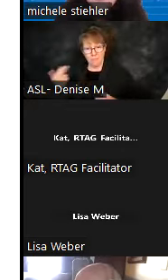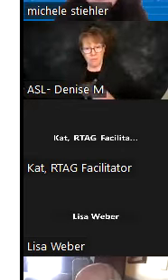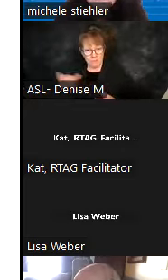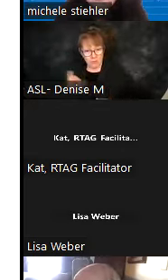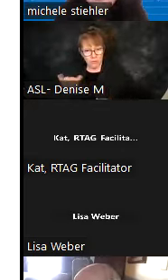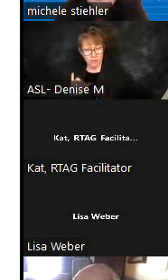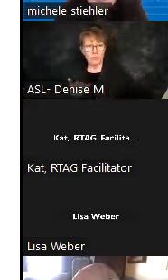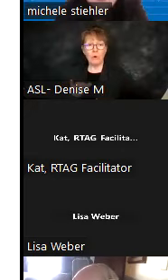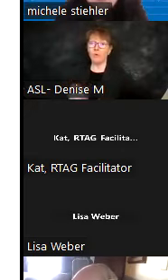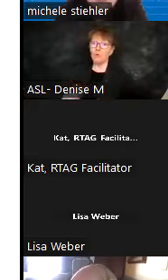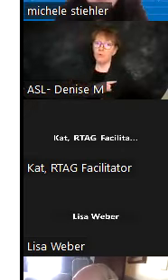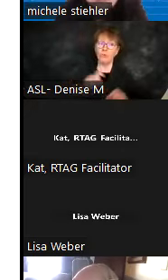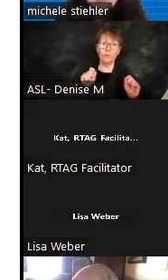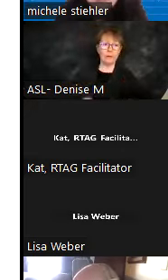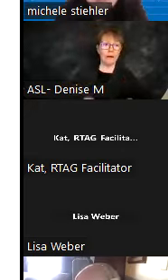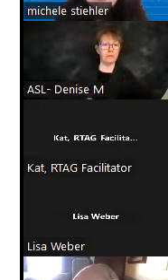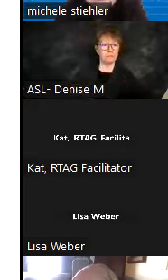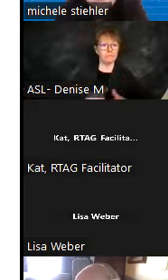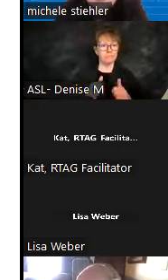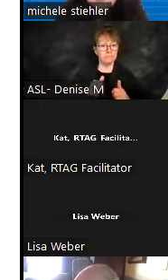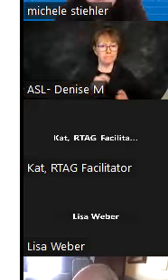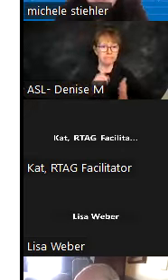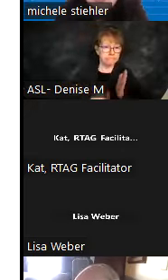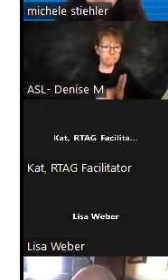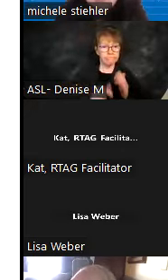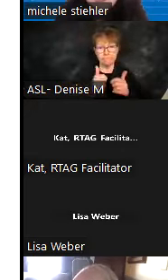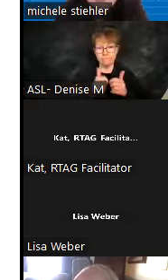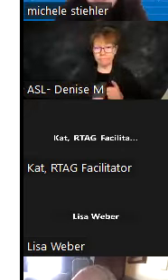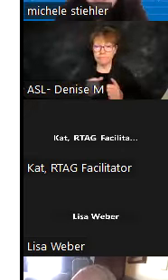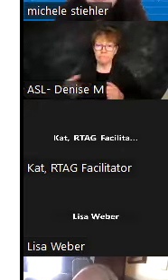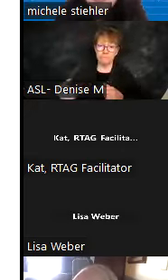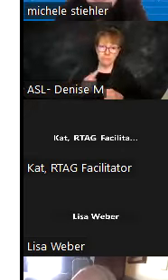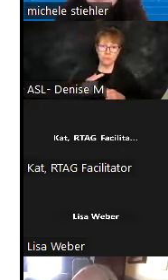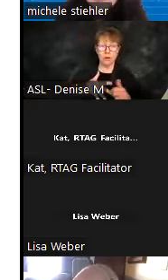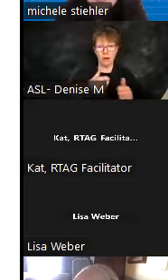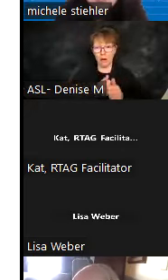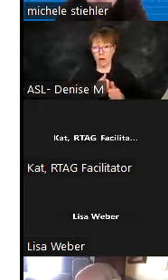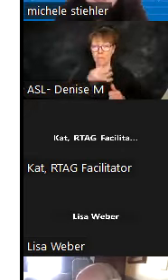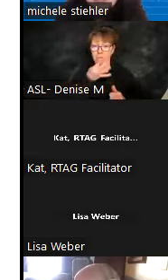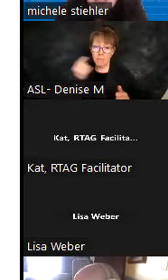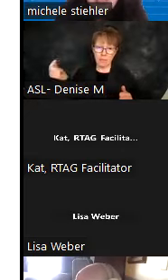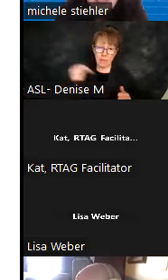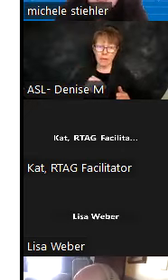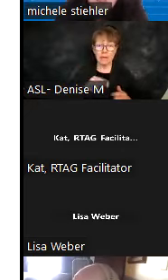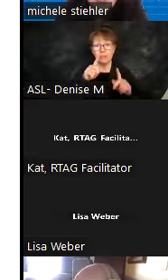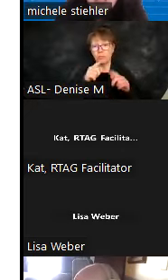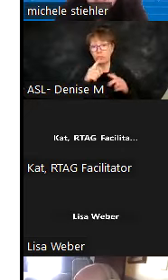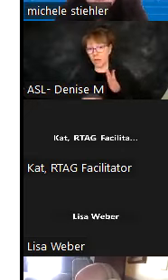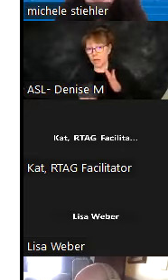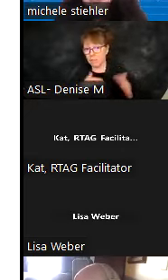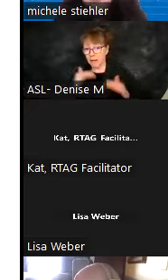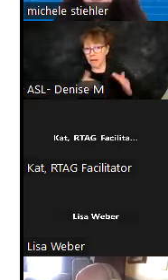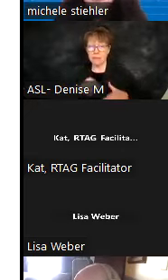to get updated vehicle arrival times, see a list of upcoming rides, check their balance, and cancel their trips. And